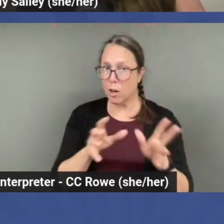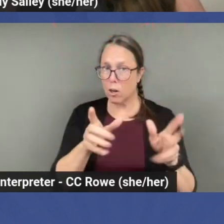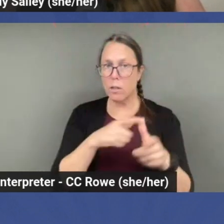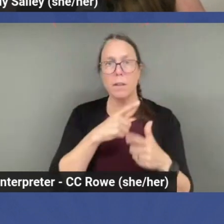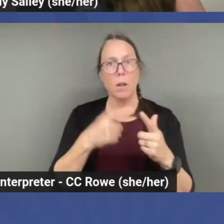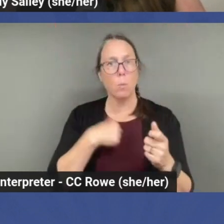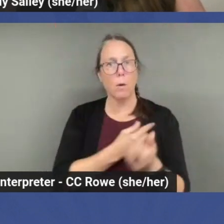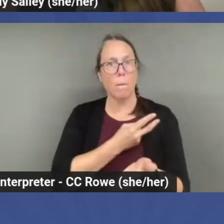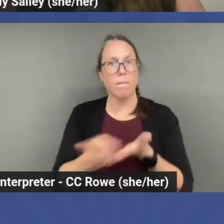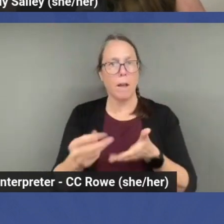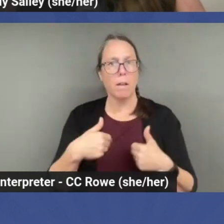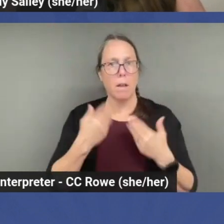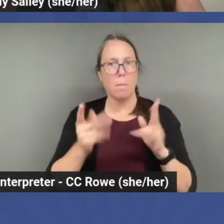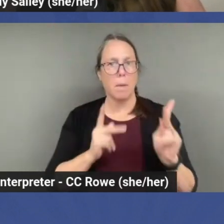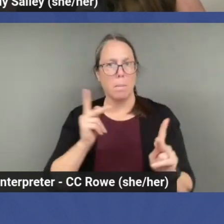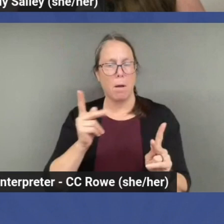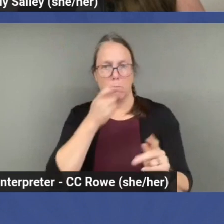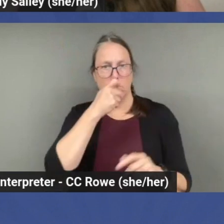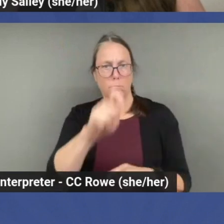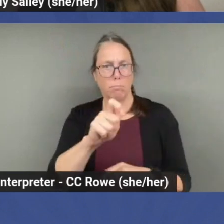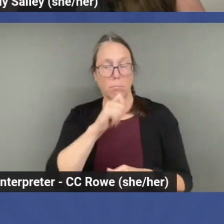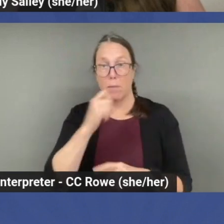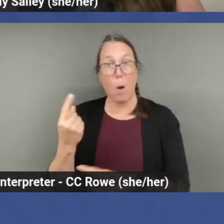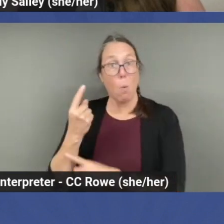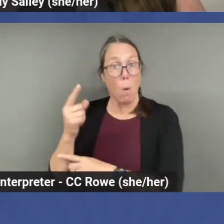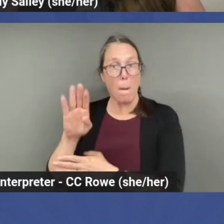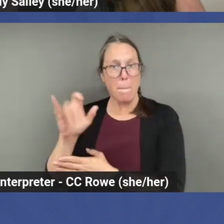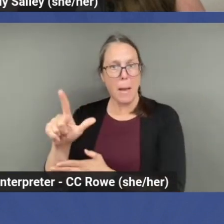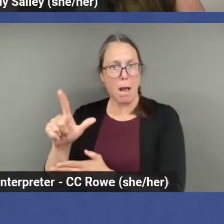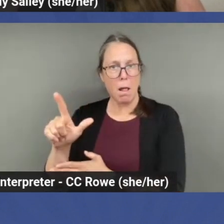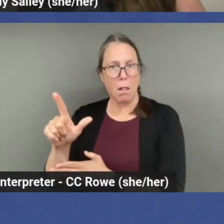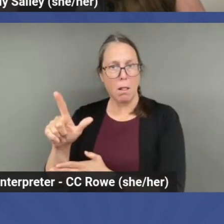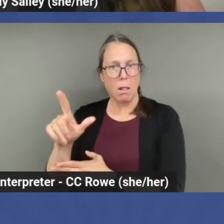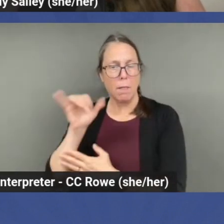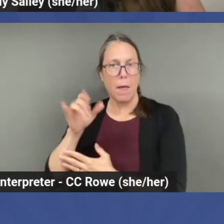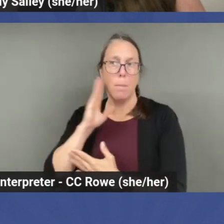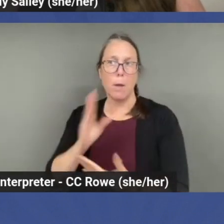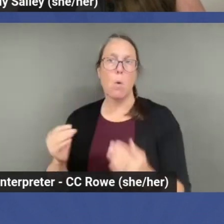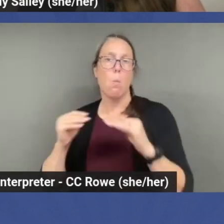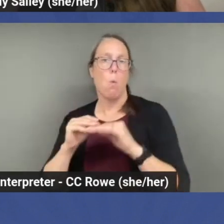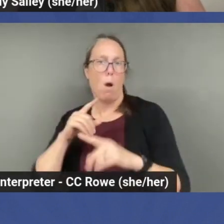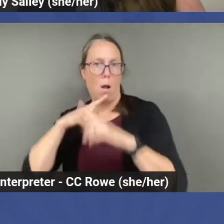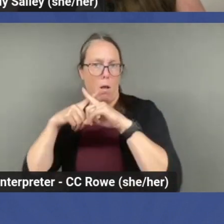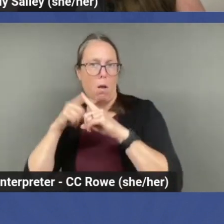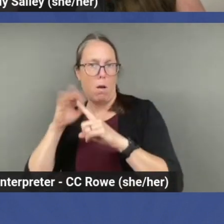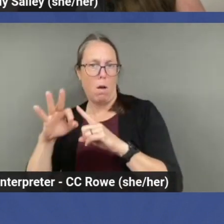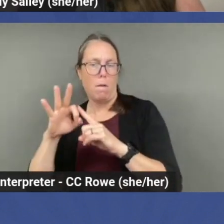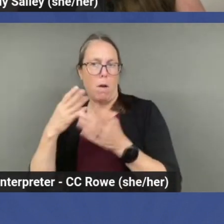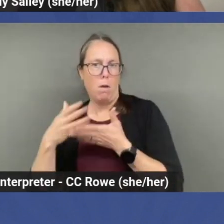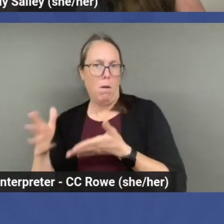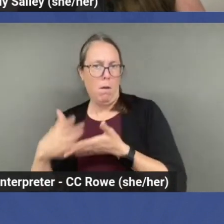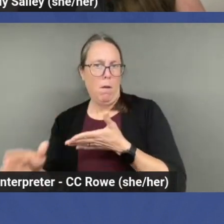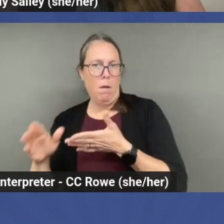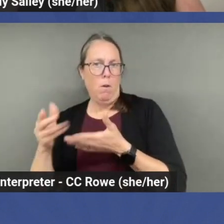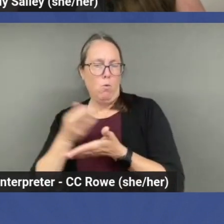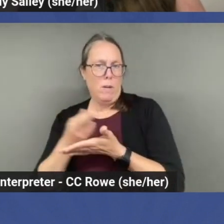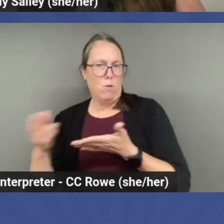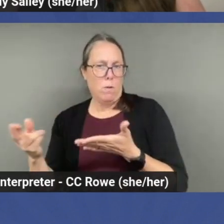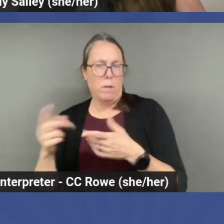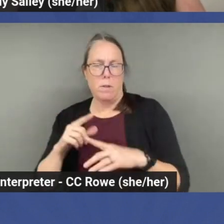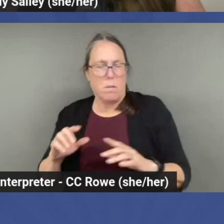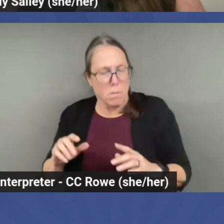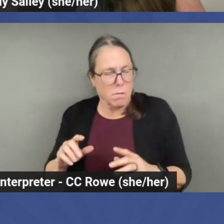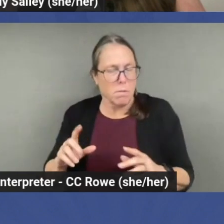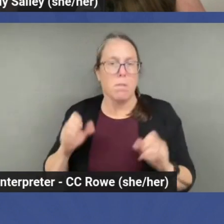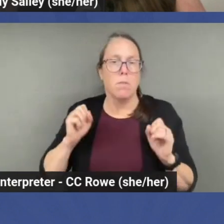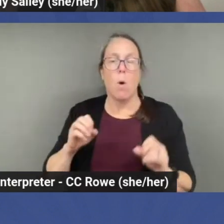failing young people. It is not about one bill that would just be more censorship of marginalized resources. But so that's